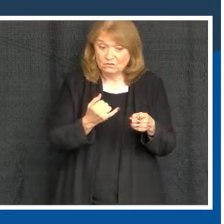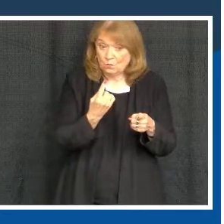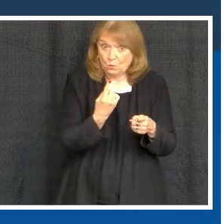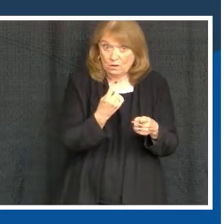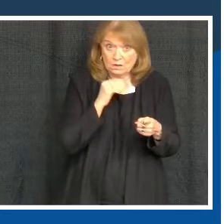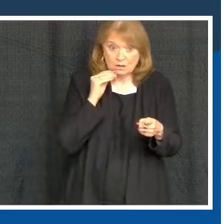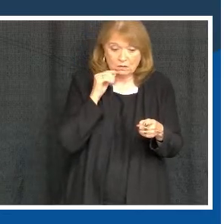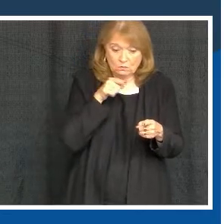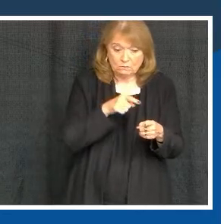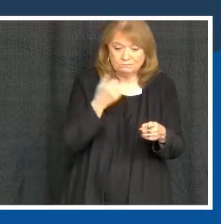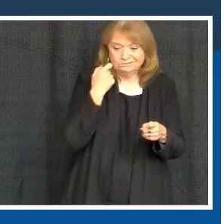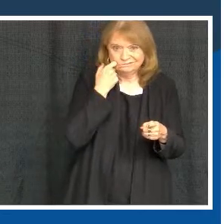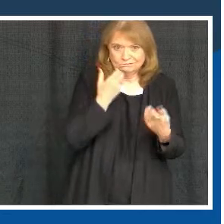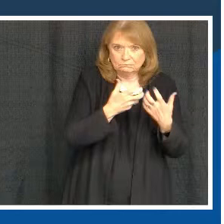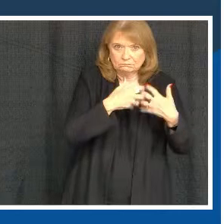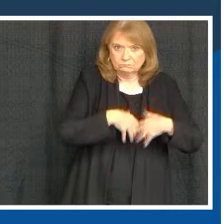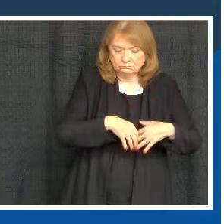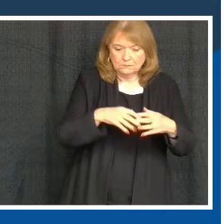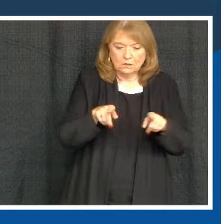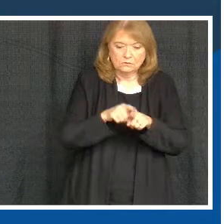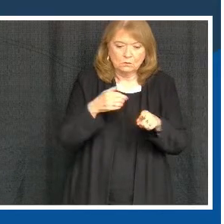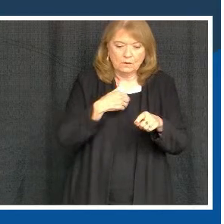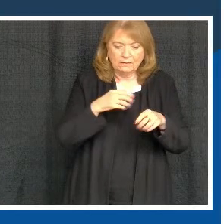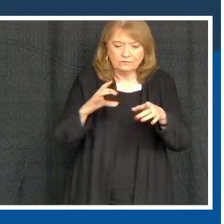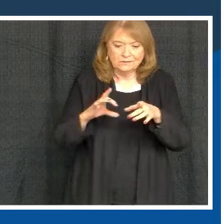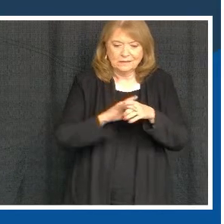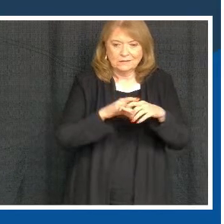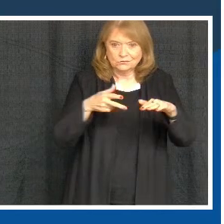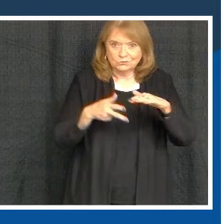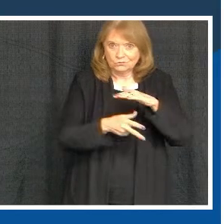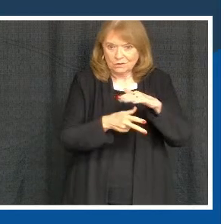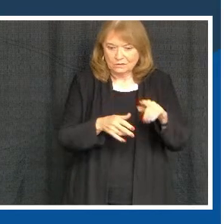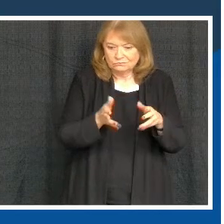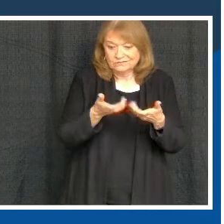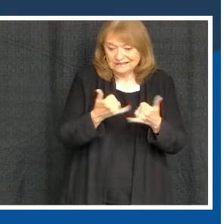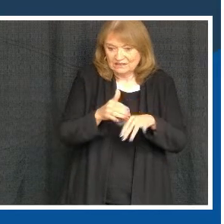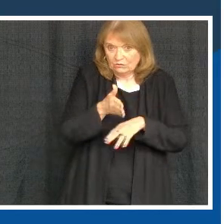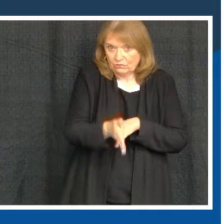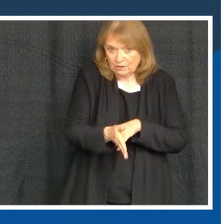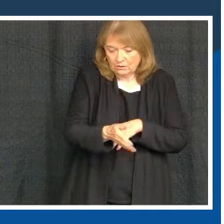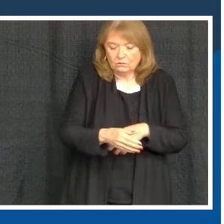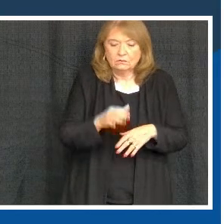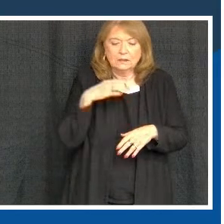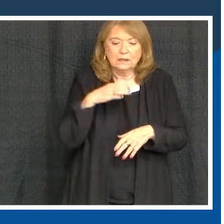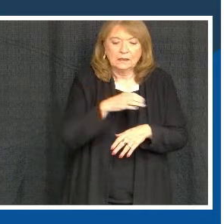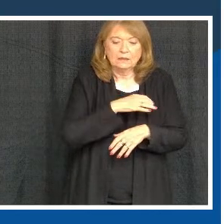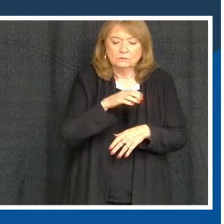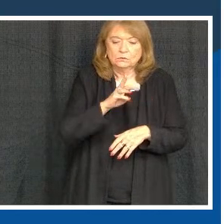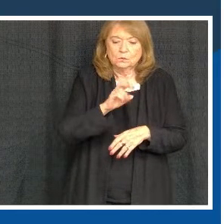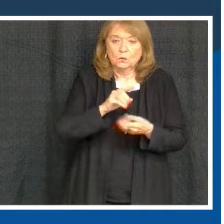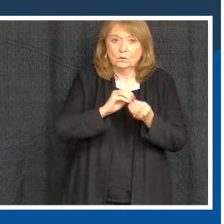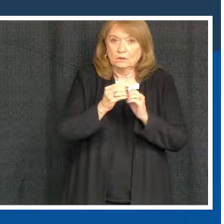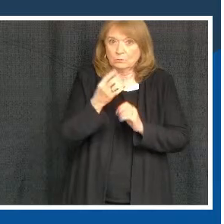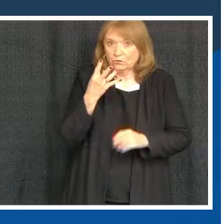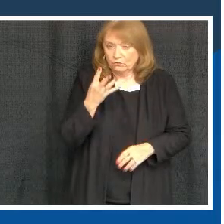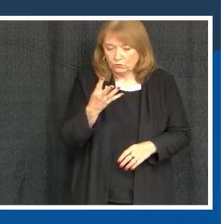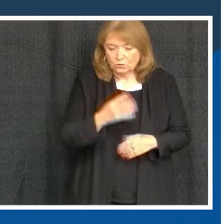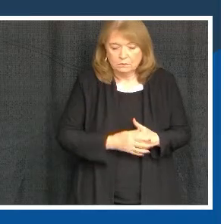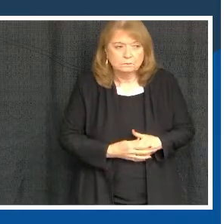recently demolished. There's also an attached garage that remains on site. This is in Council Ward number 4. Next